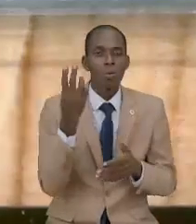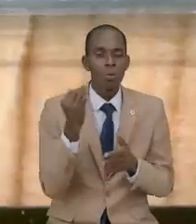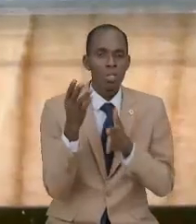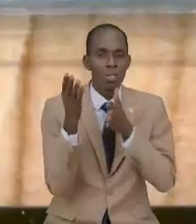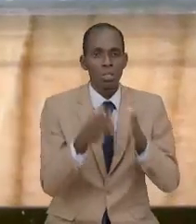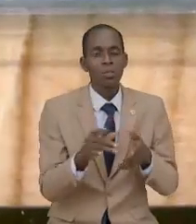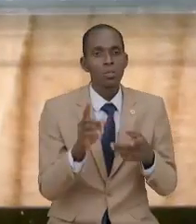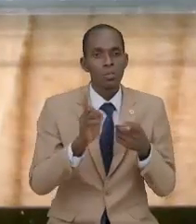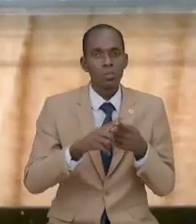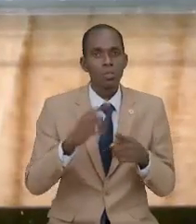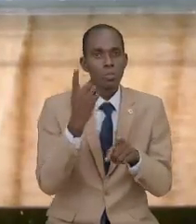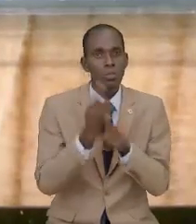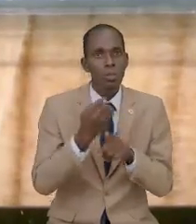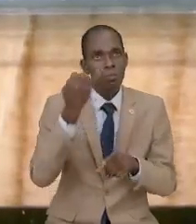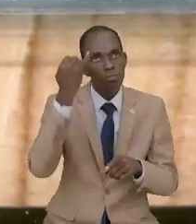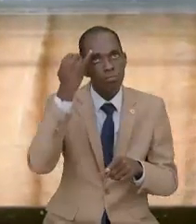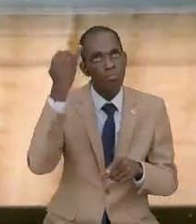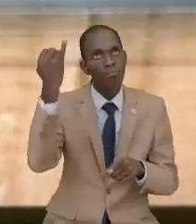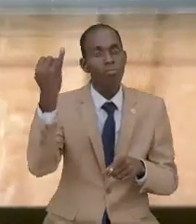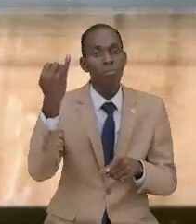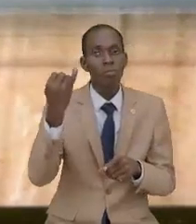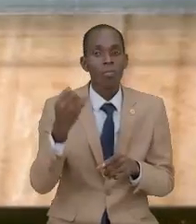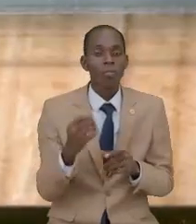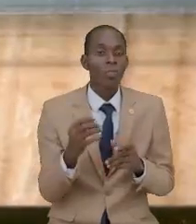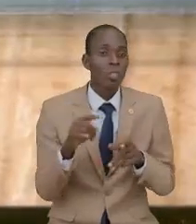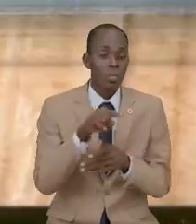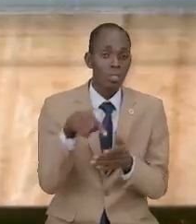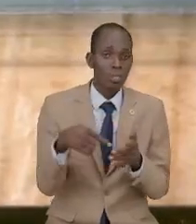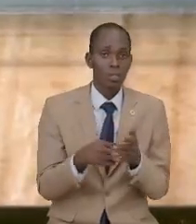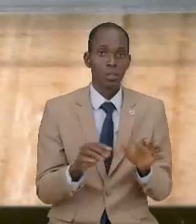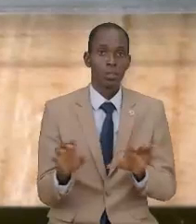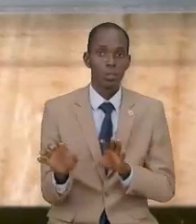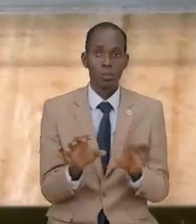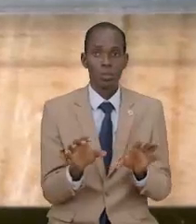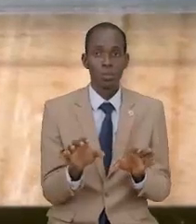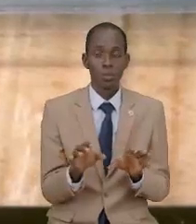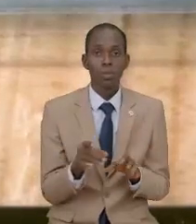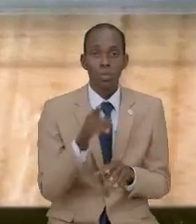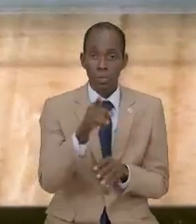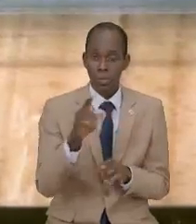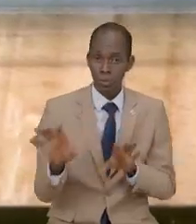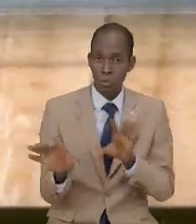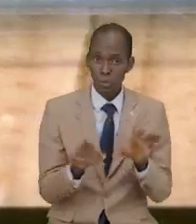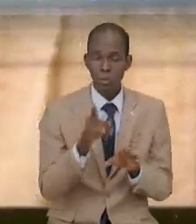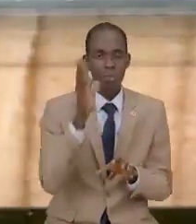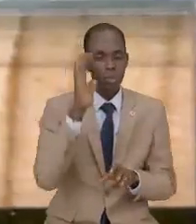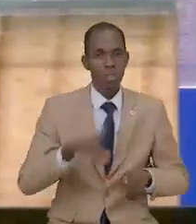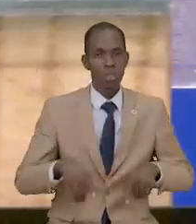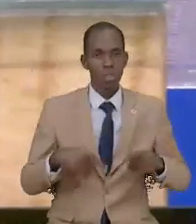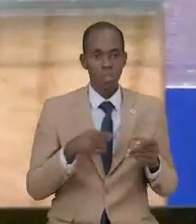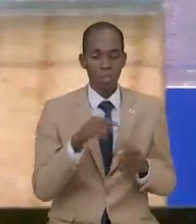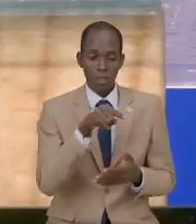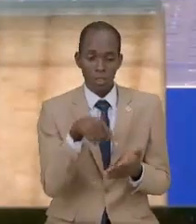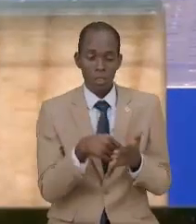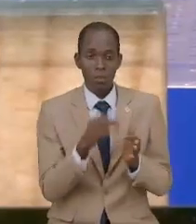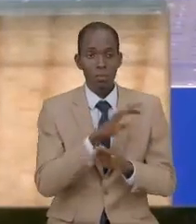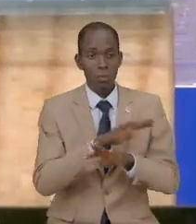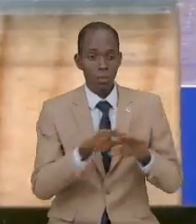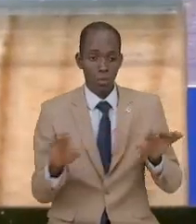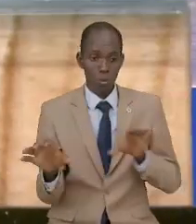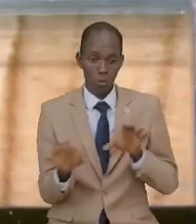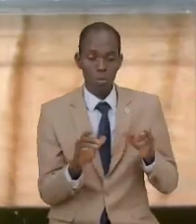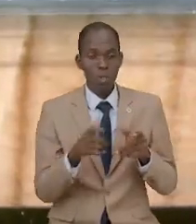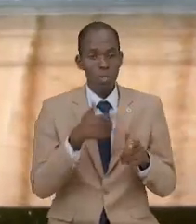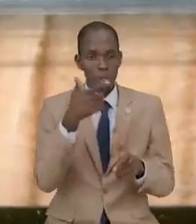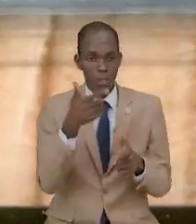for imagination. This do, and thou shalt live. This, if you don't do,